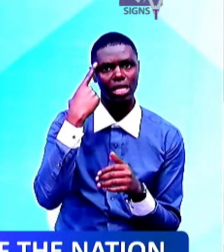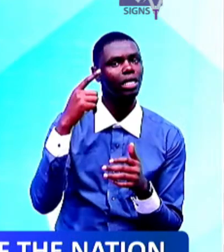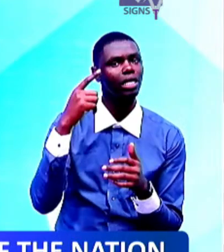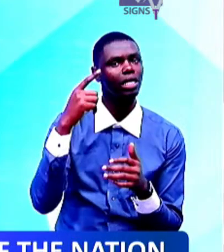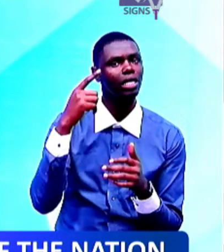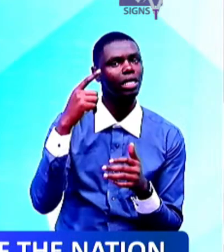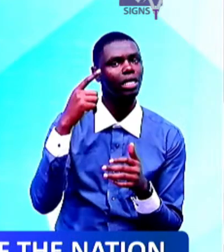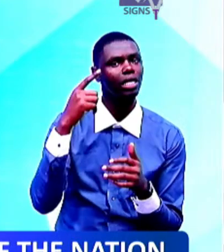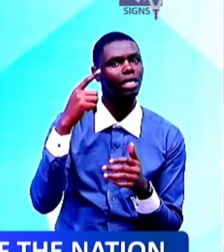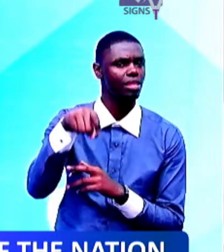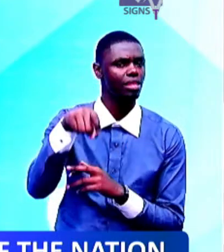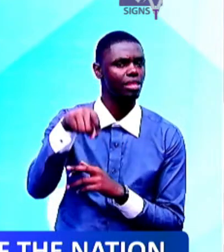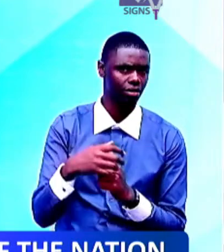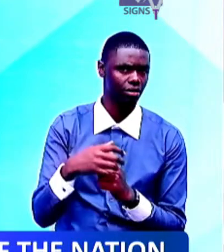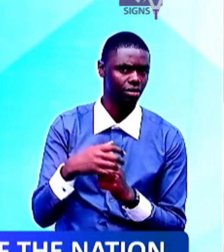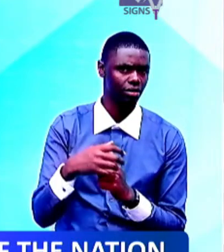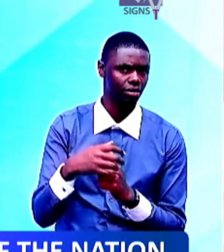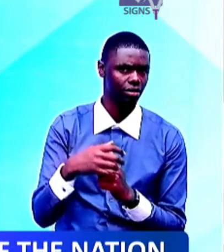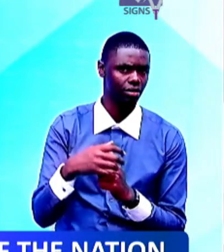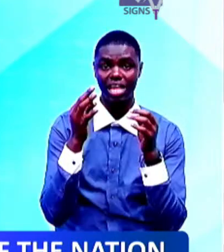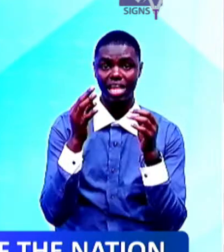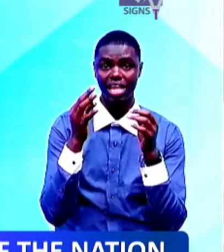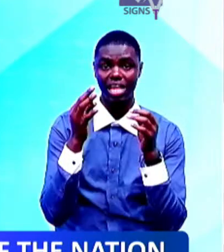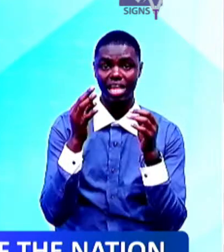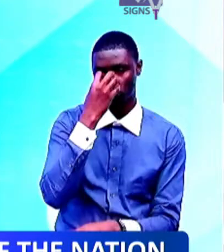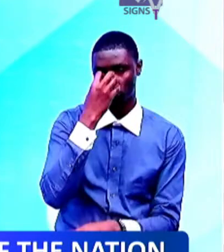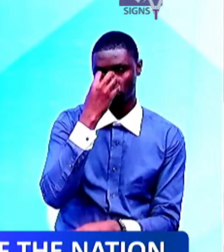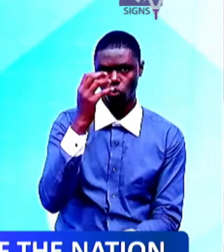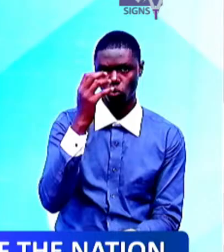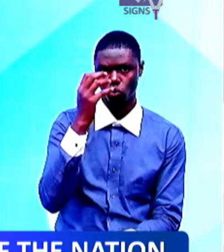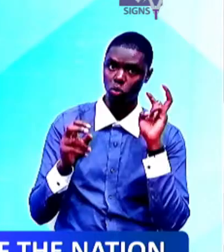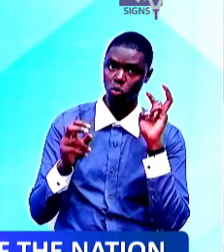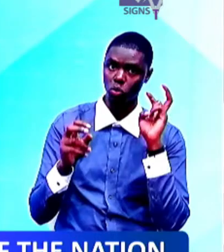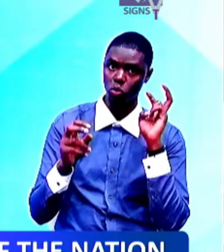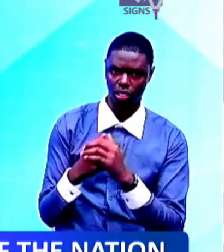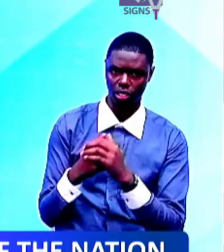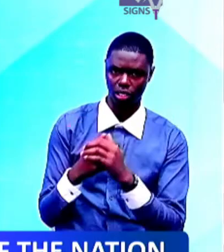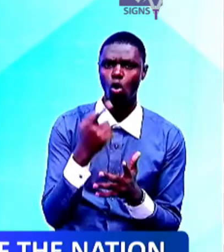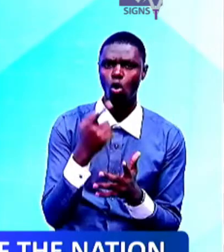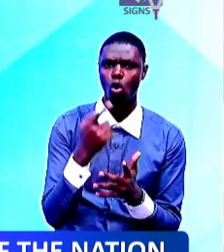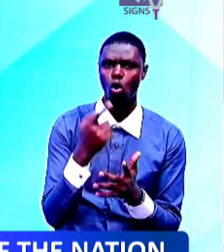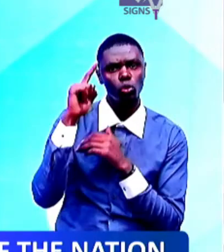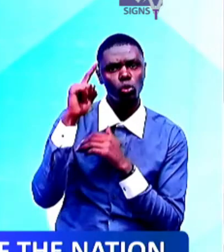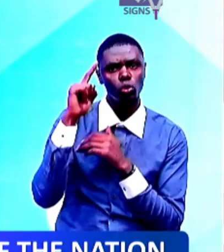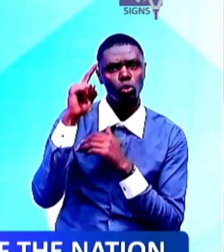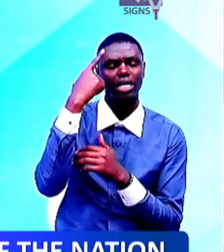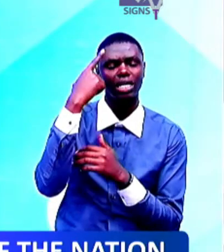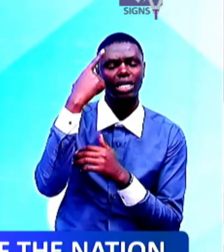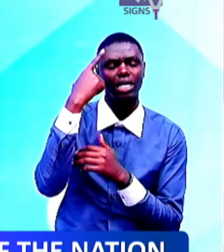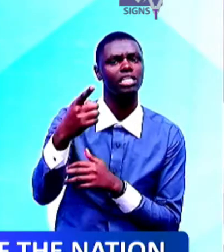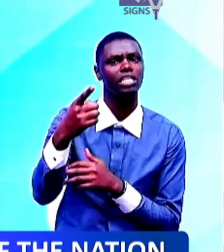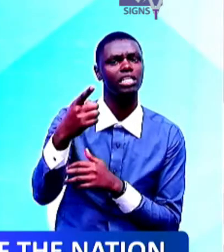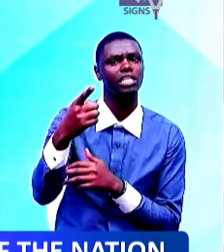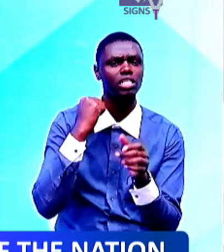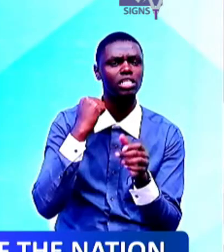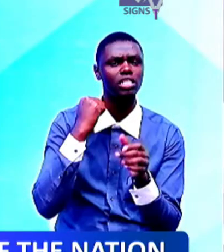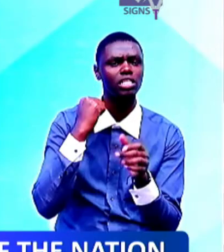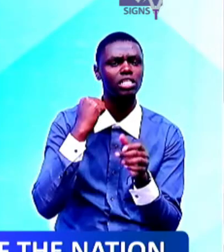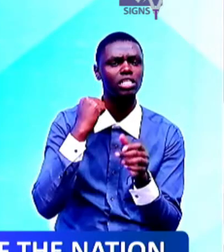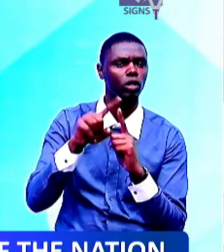dream? And if President William Ruto is watching you right now, what do you think should be the dream that he's working